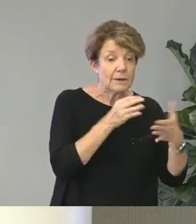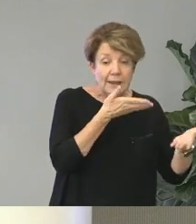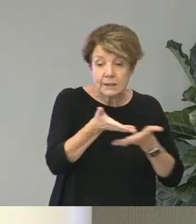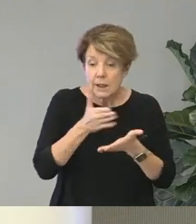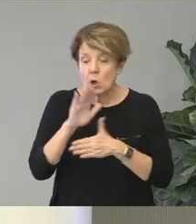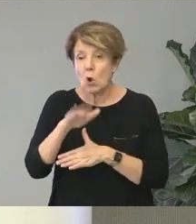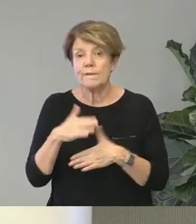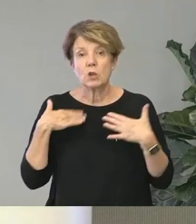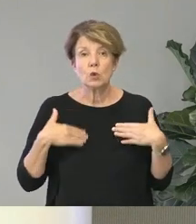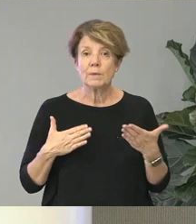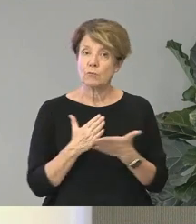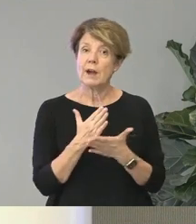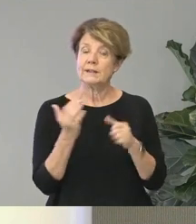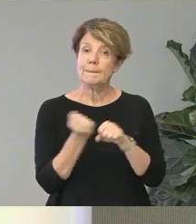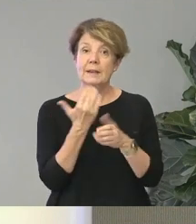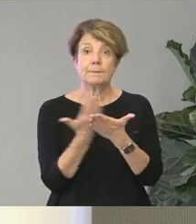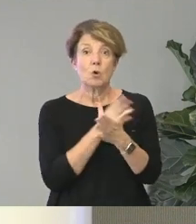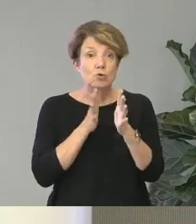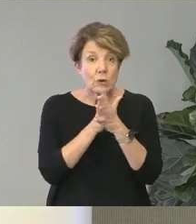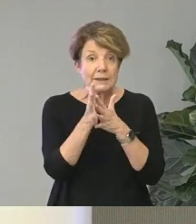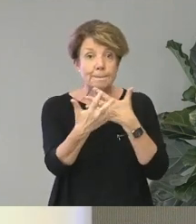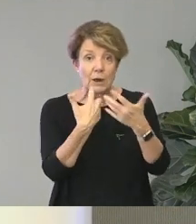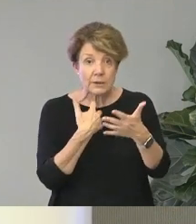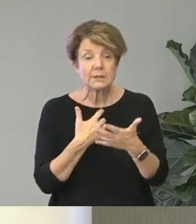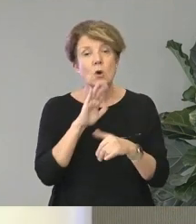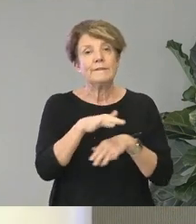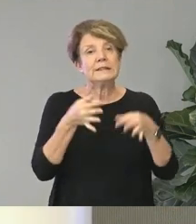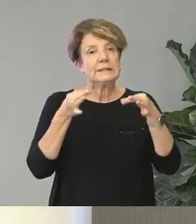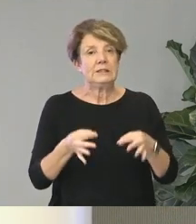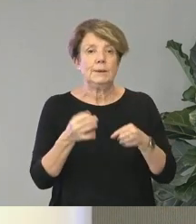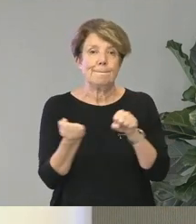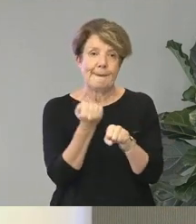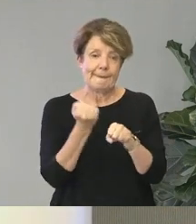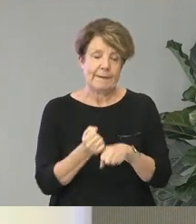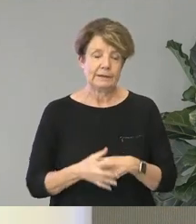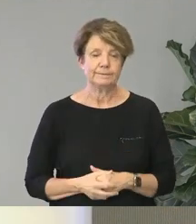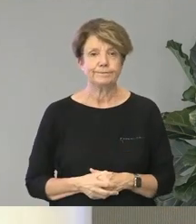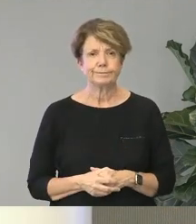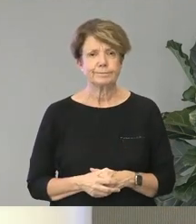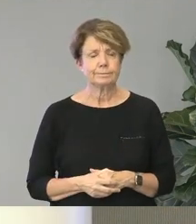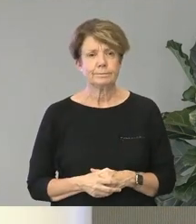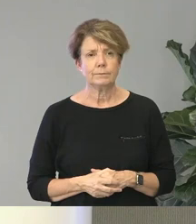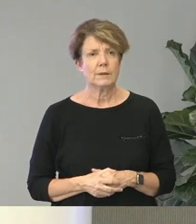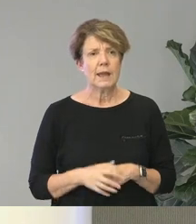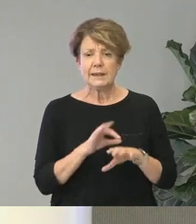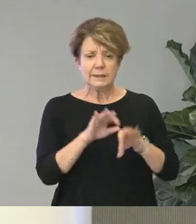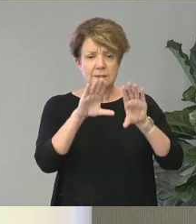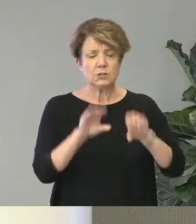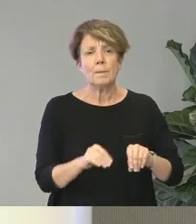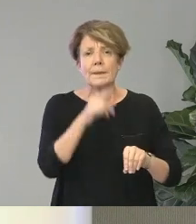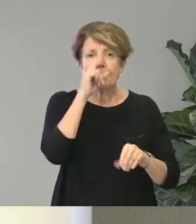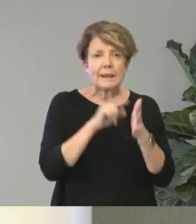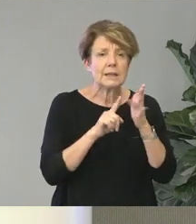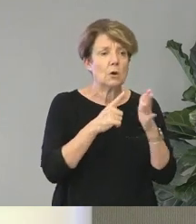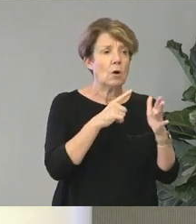rights contributes to greater transparency in decision-making and does not impair the ability of governments to